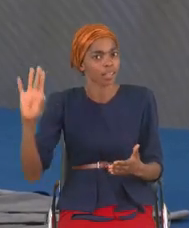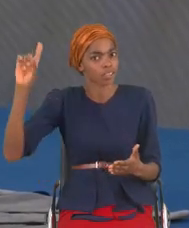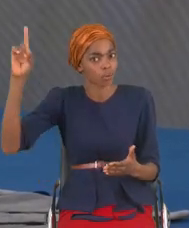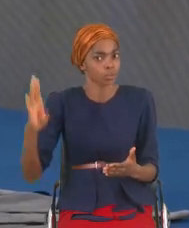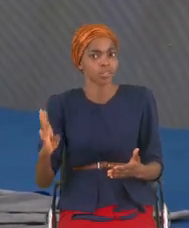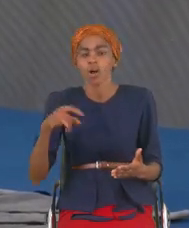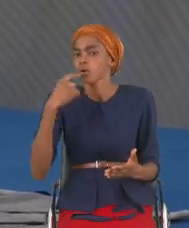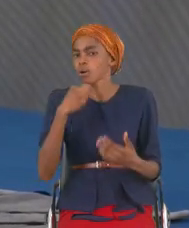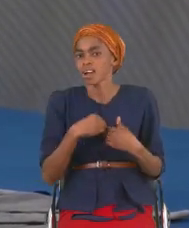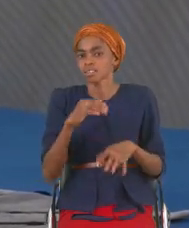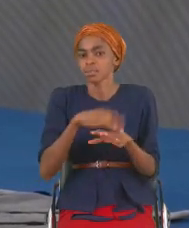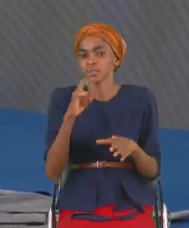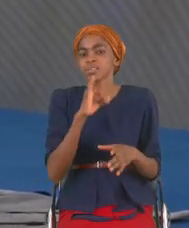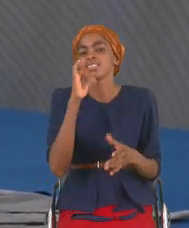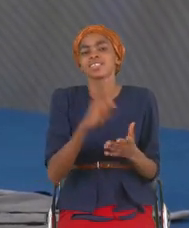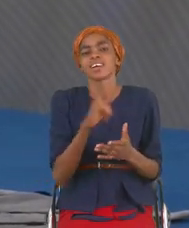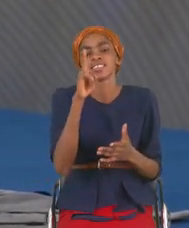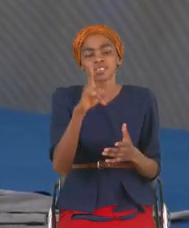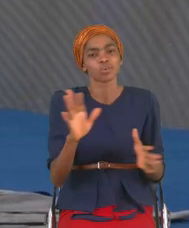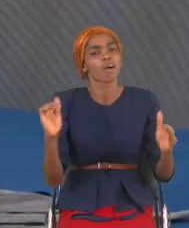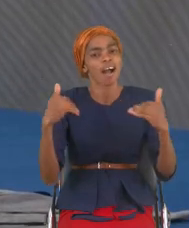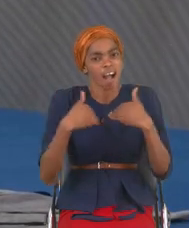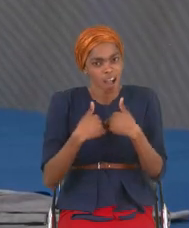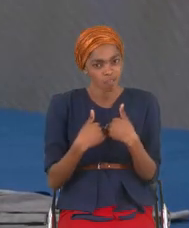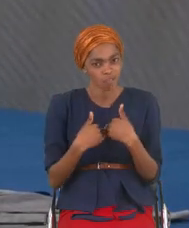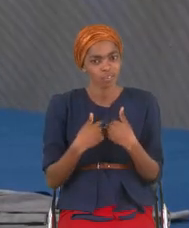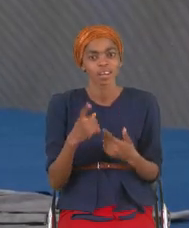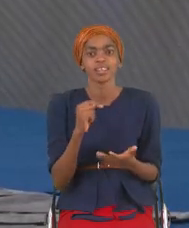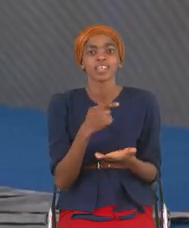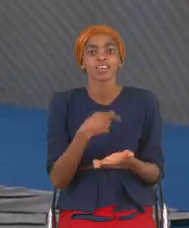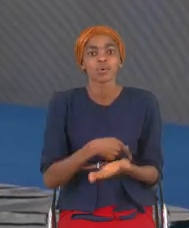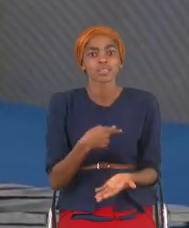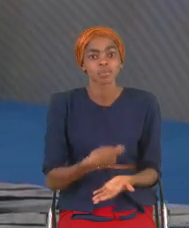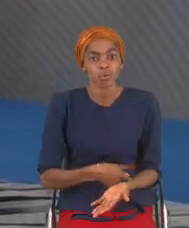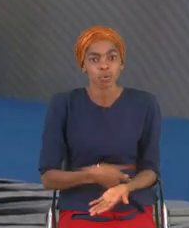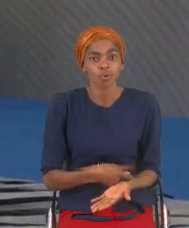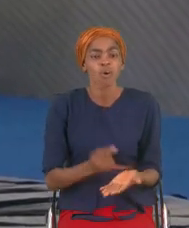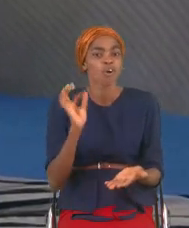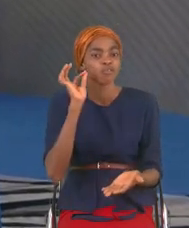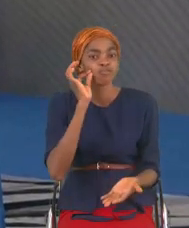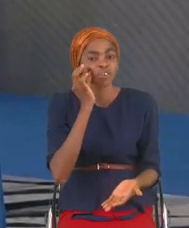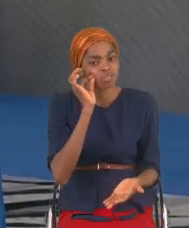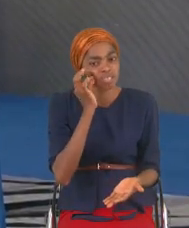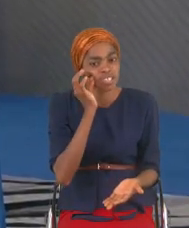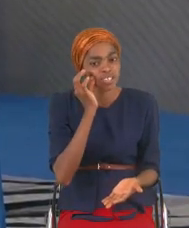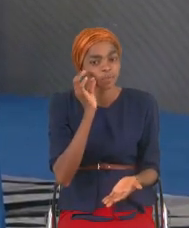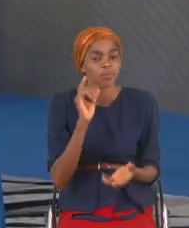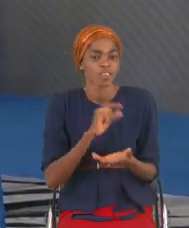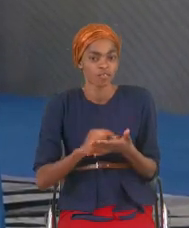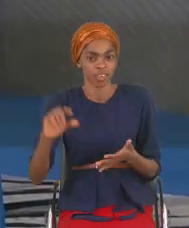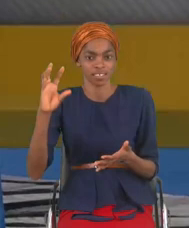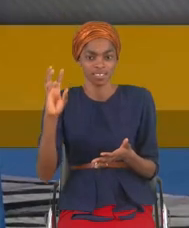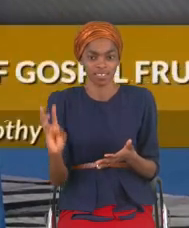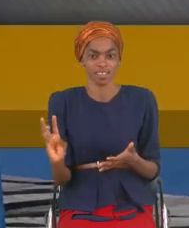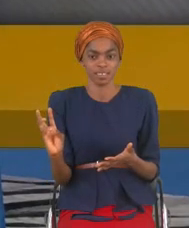you is that your possess the gospel fruits it tells us in the seeds it